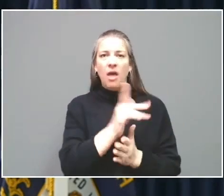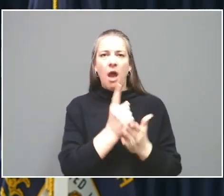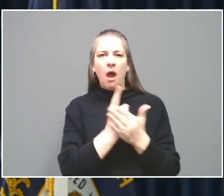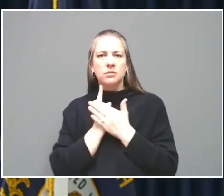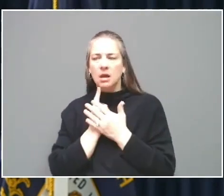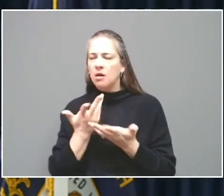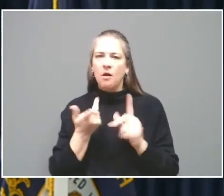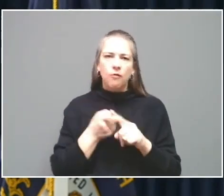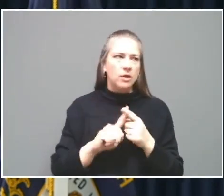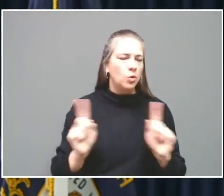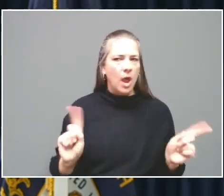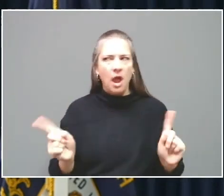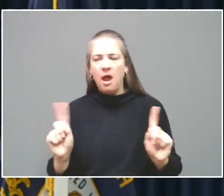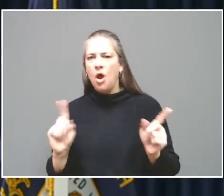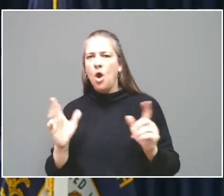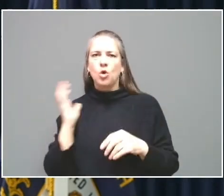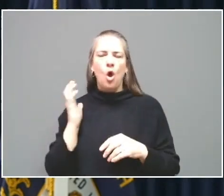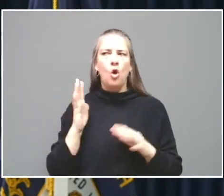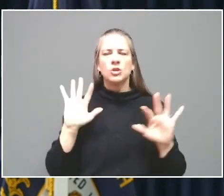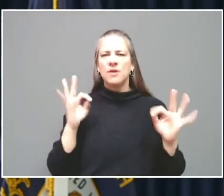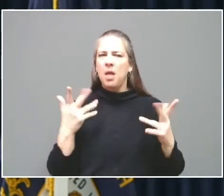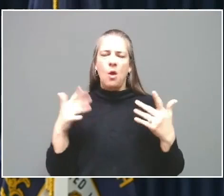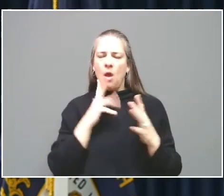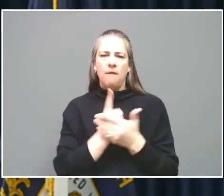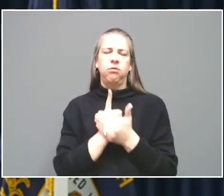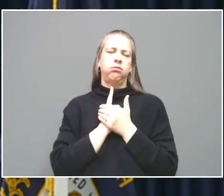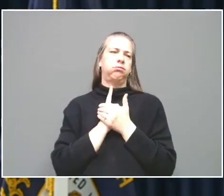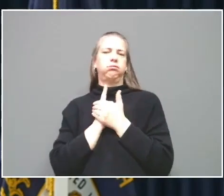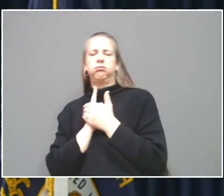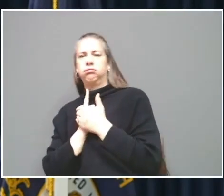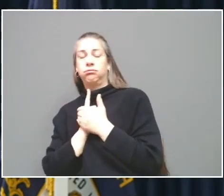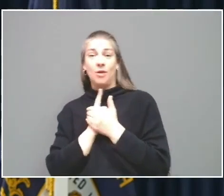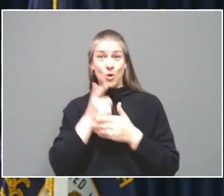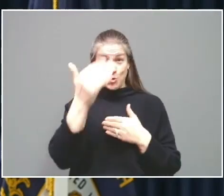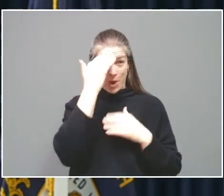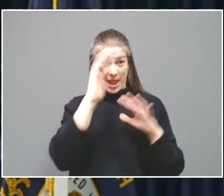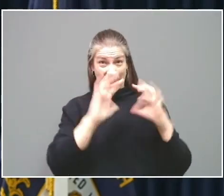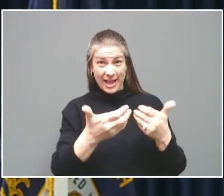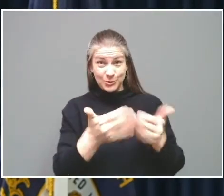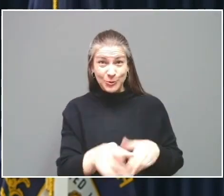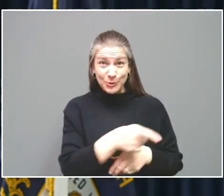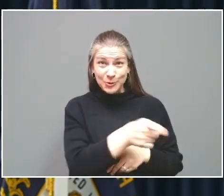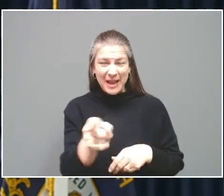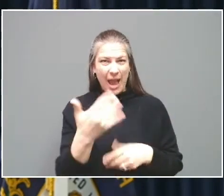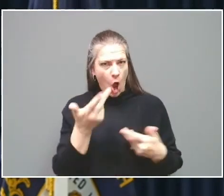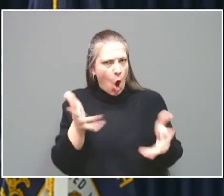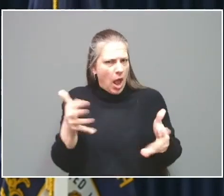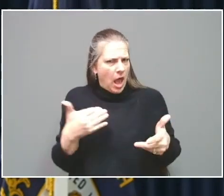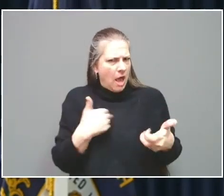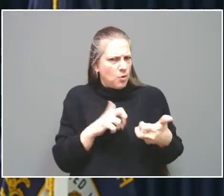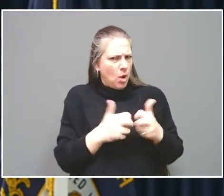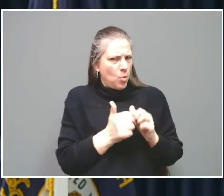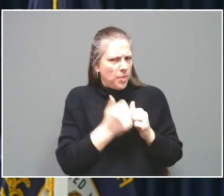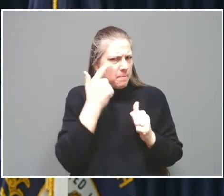all of those things exacerbated a trend that we were already seeing in our classrooms, which was the mental health